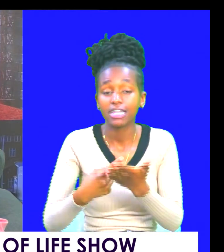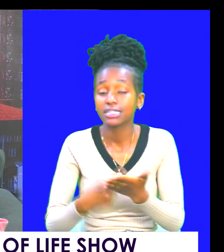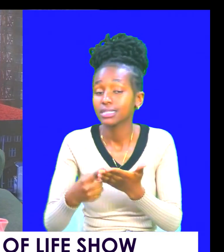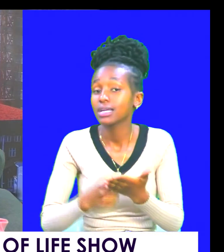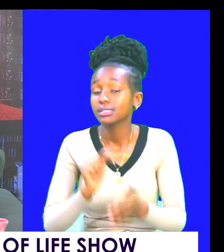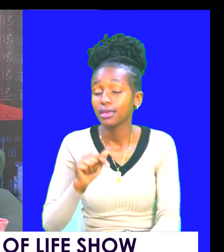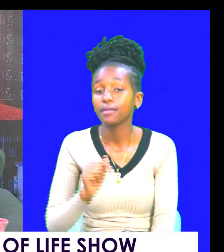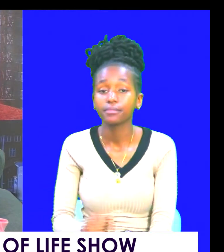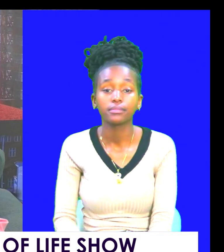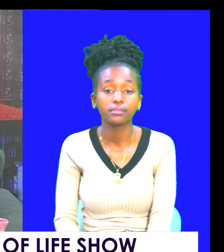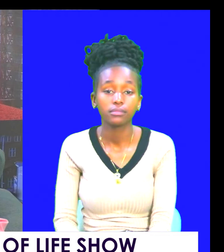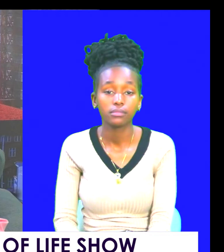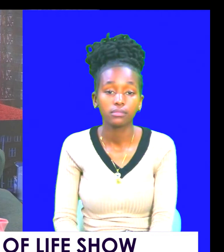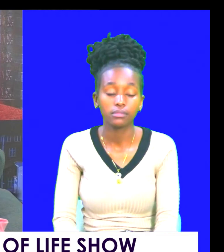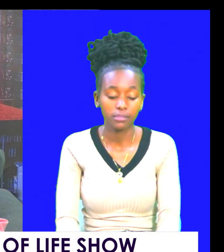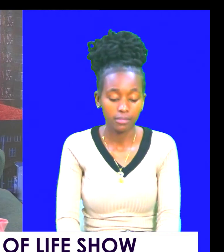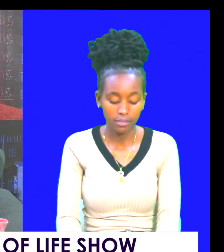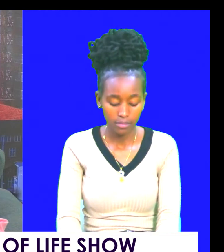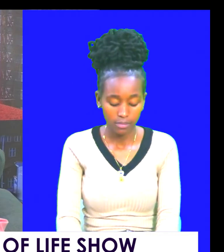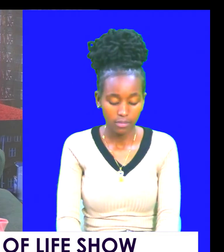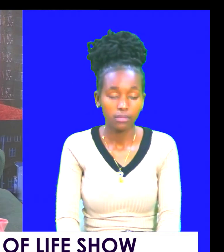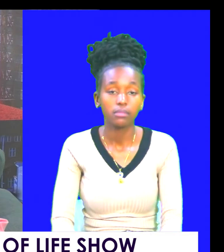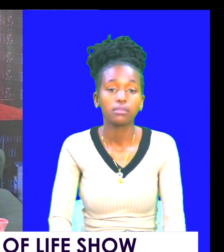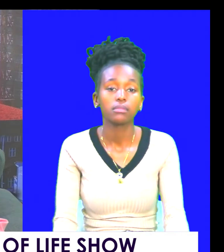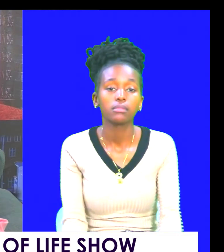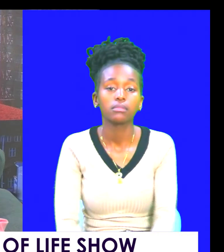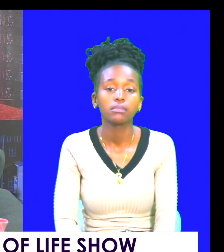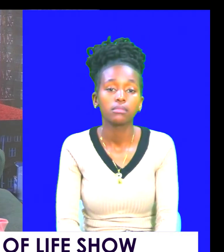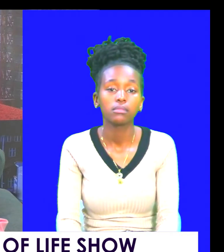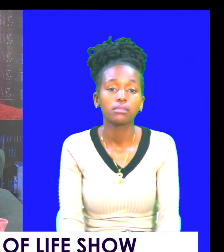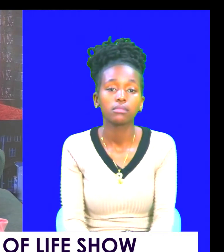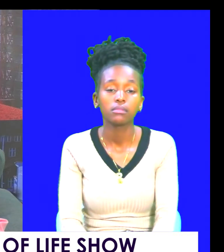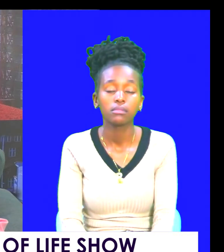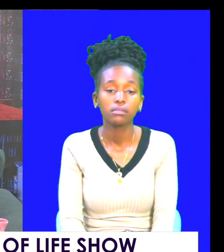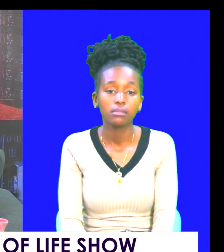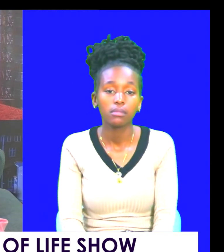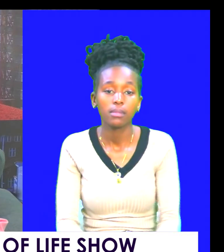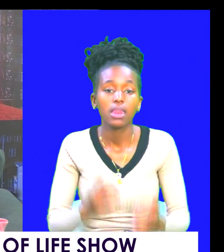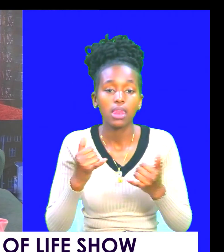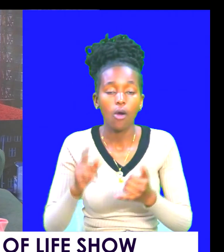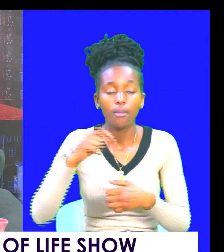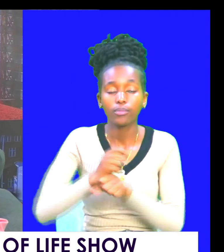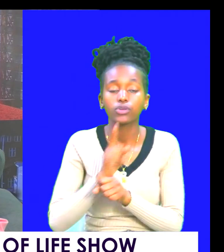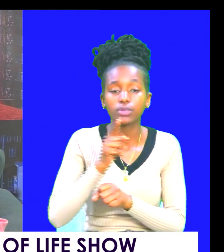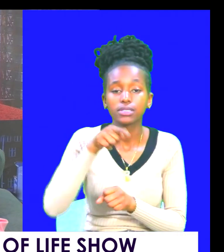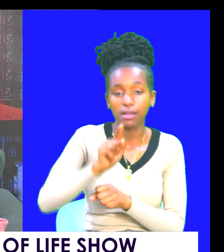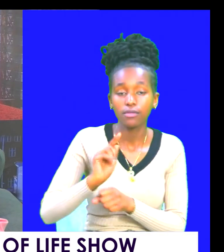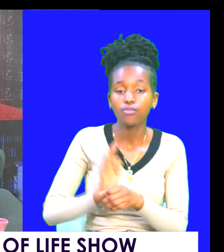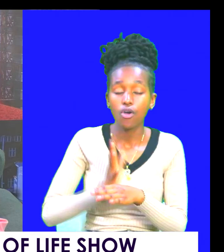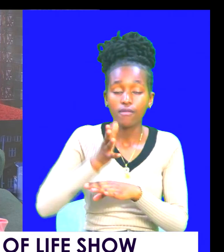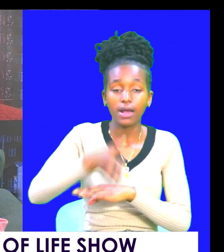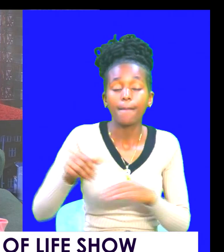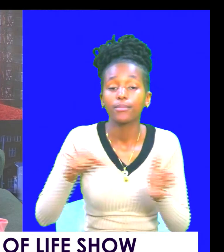identity. May that be your description, that you always overcome troubles. As I wind